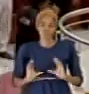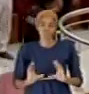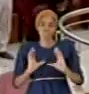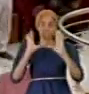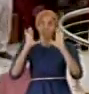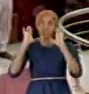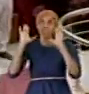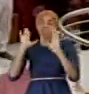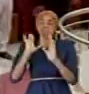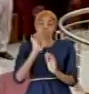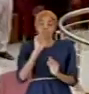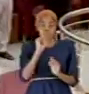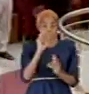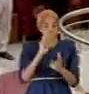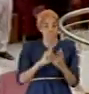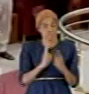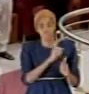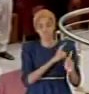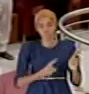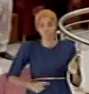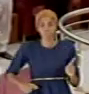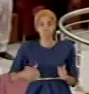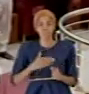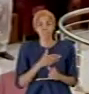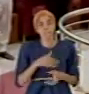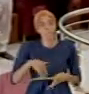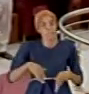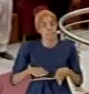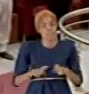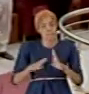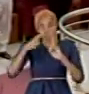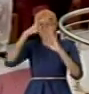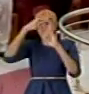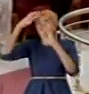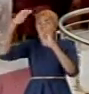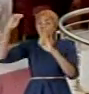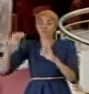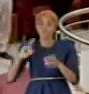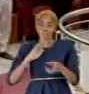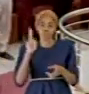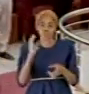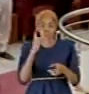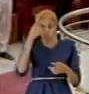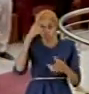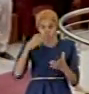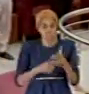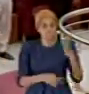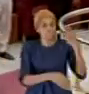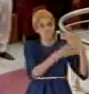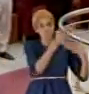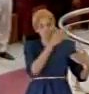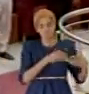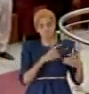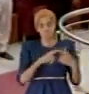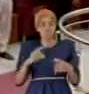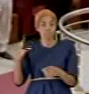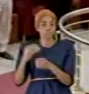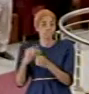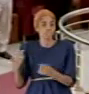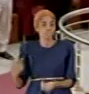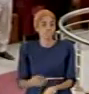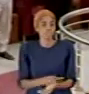Lord and let him use you today, use you this generation to take the gospel